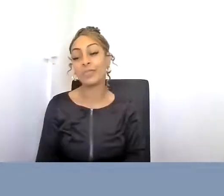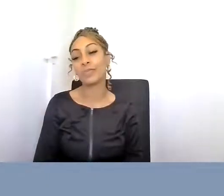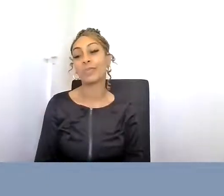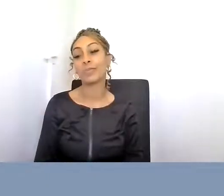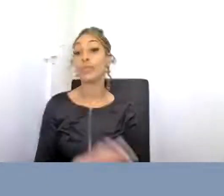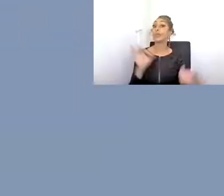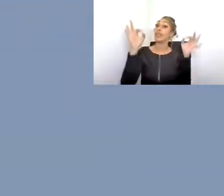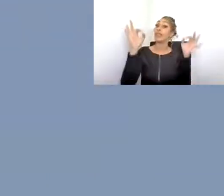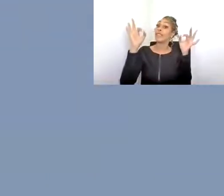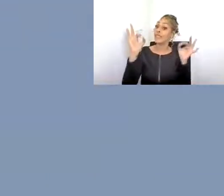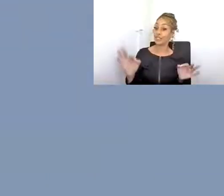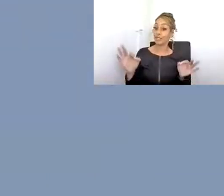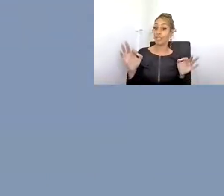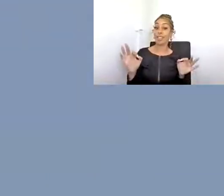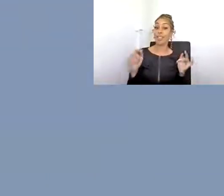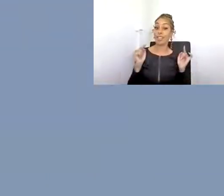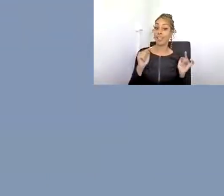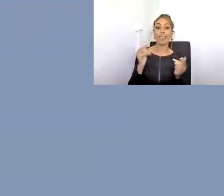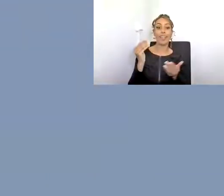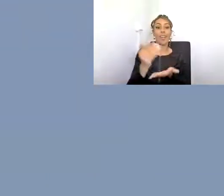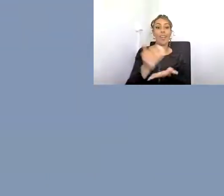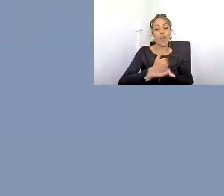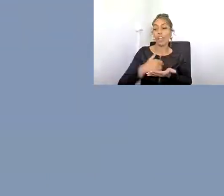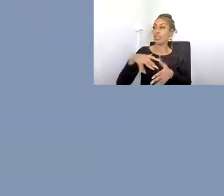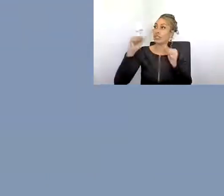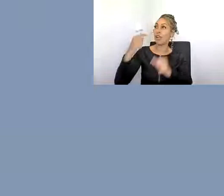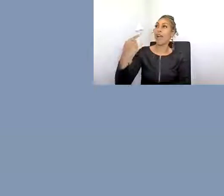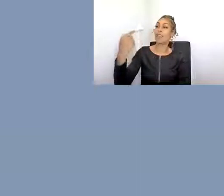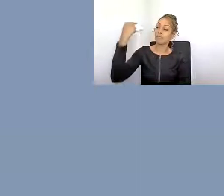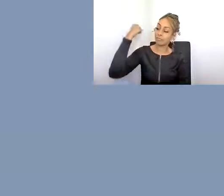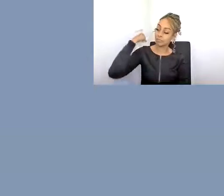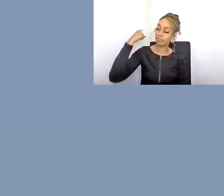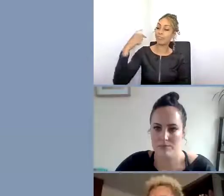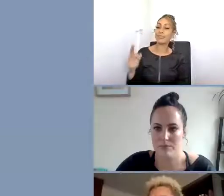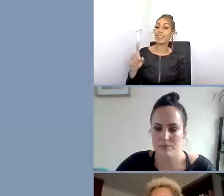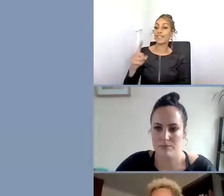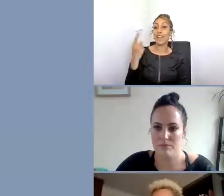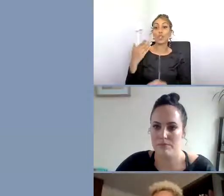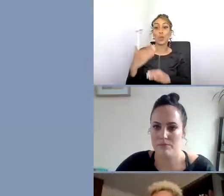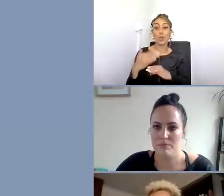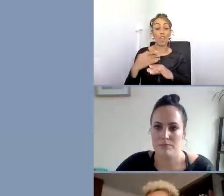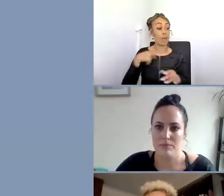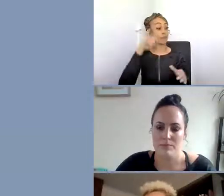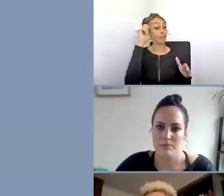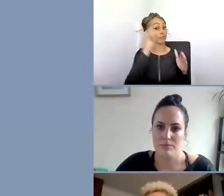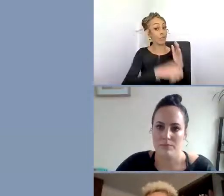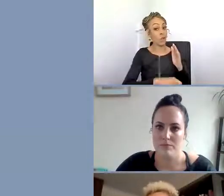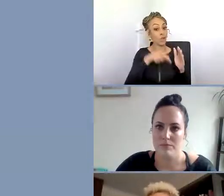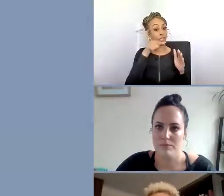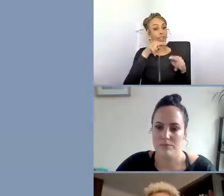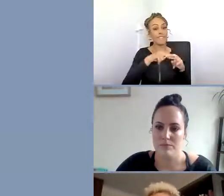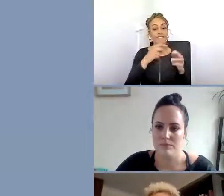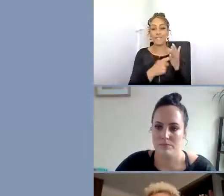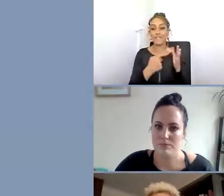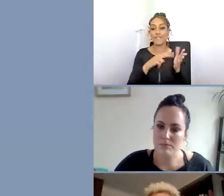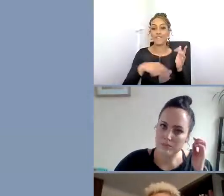officially, the collection started, our first work that we bought by Brandgren was bought